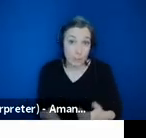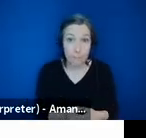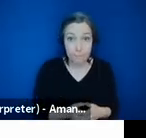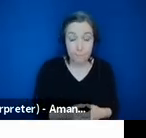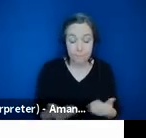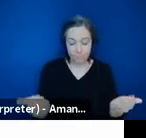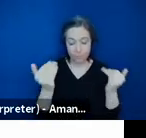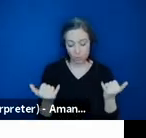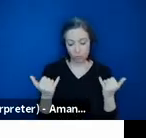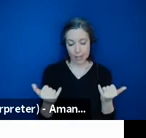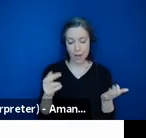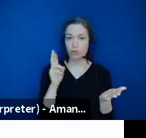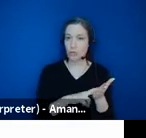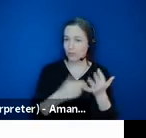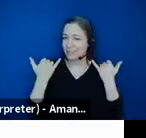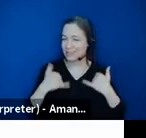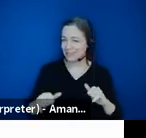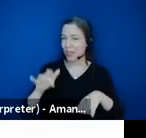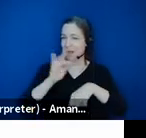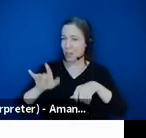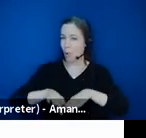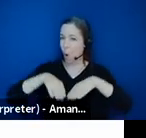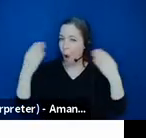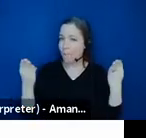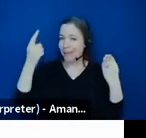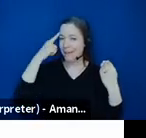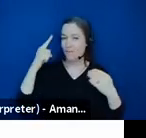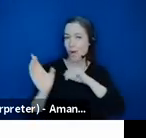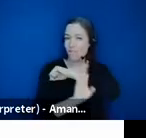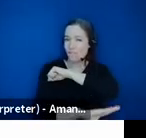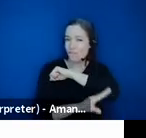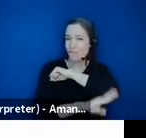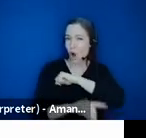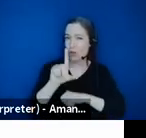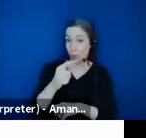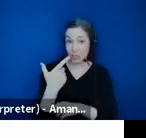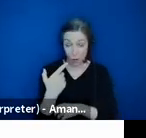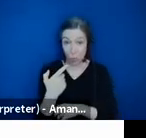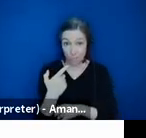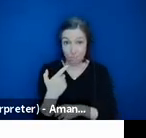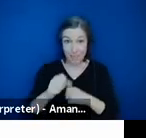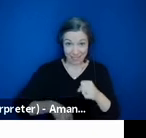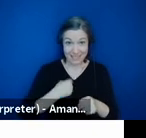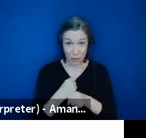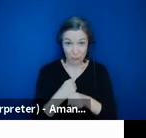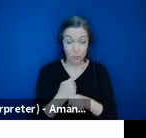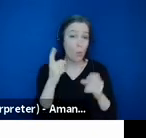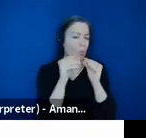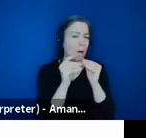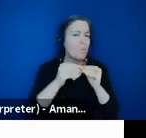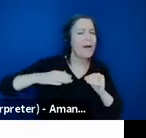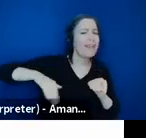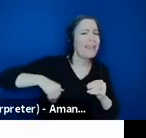is still open for the current semester fall 2021 there's one more late start session that begins on